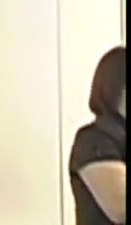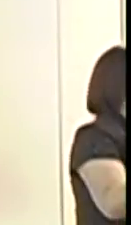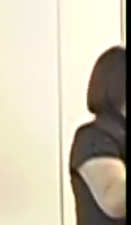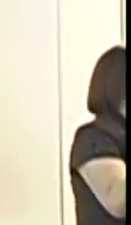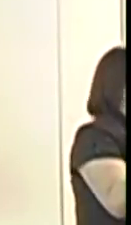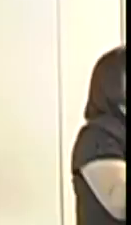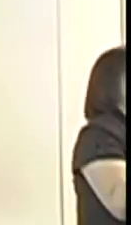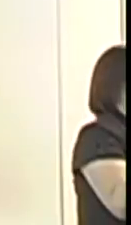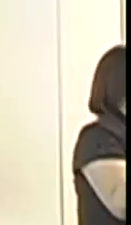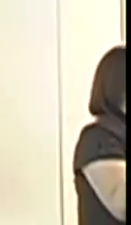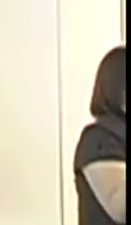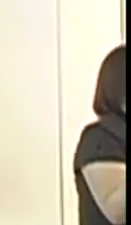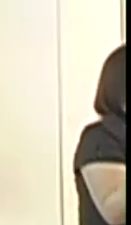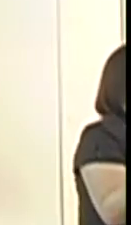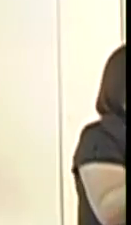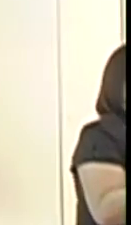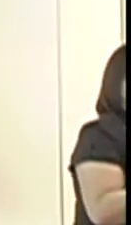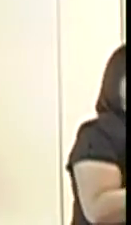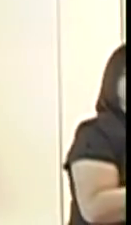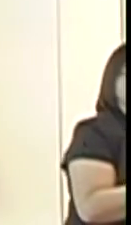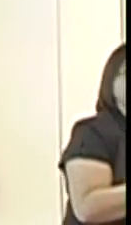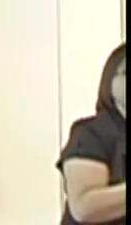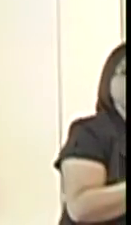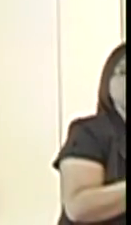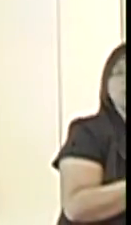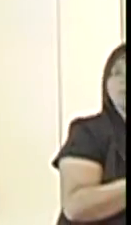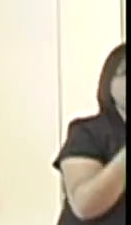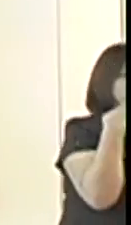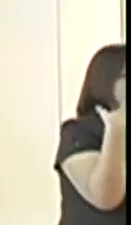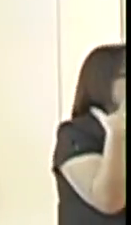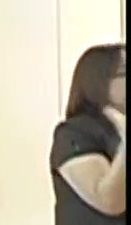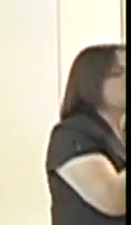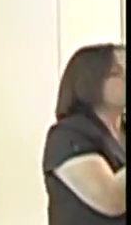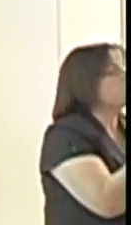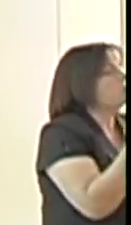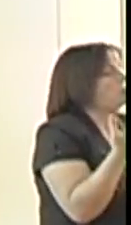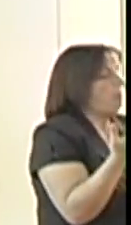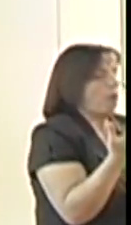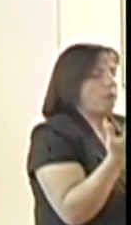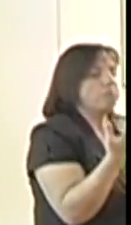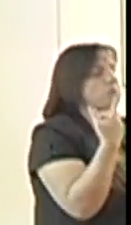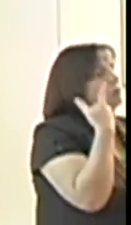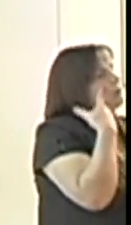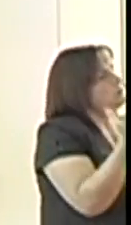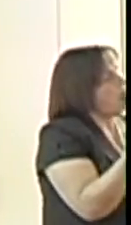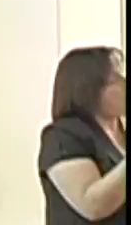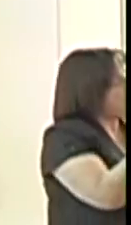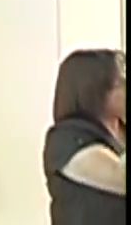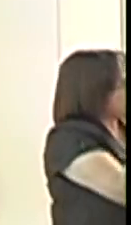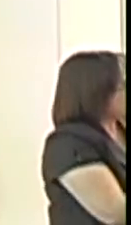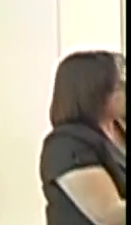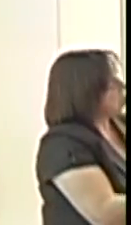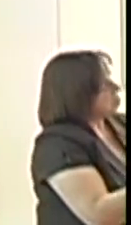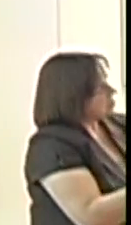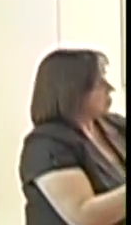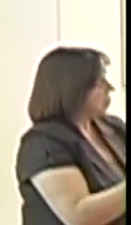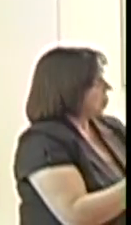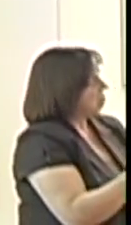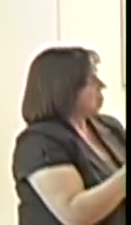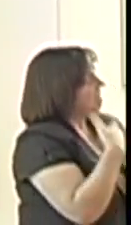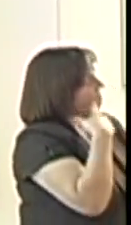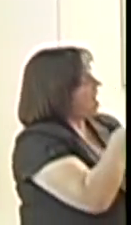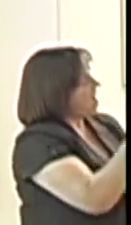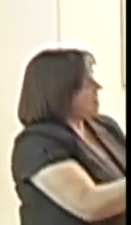Okay. All right, so in summary, what we've seen in these data, where we try to look fairly carefully at